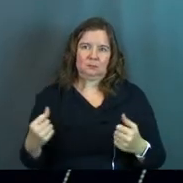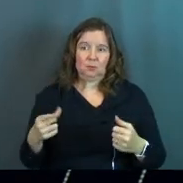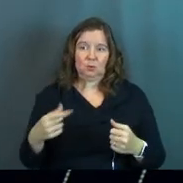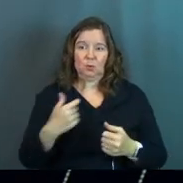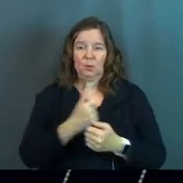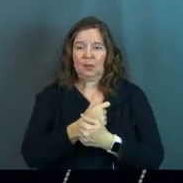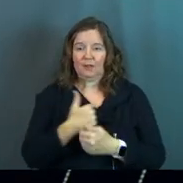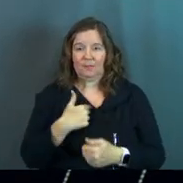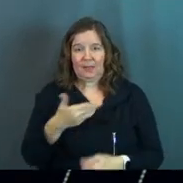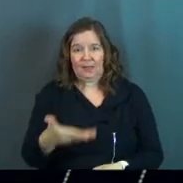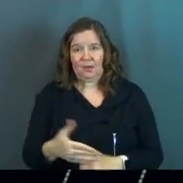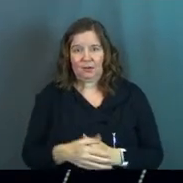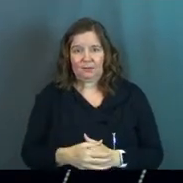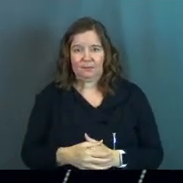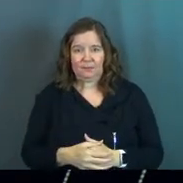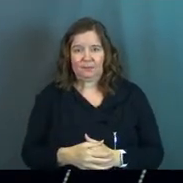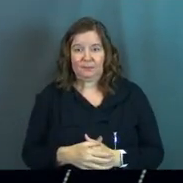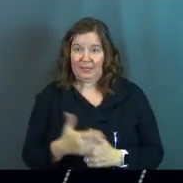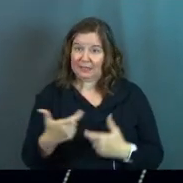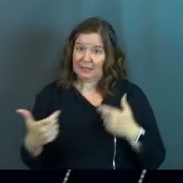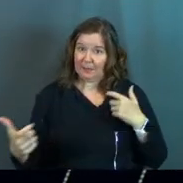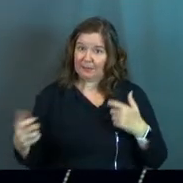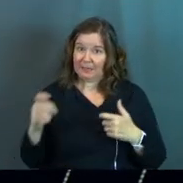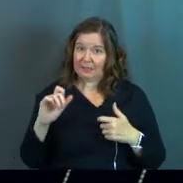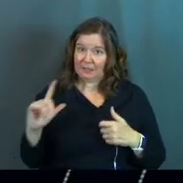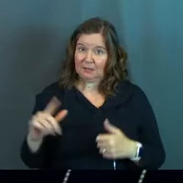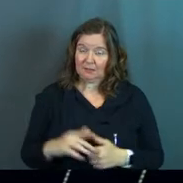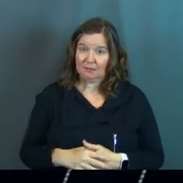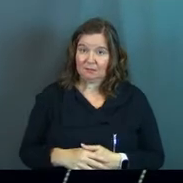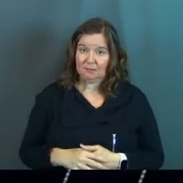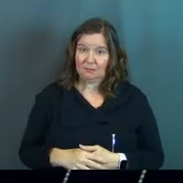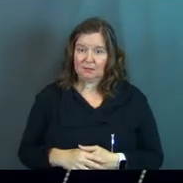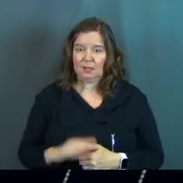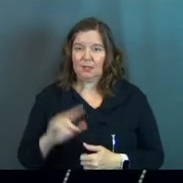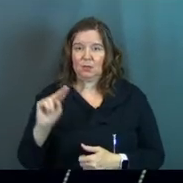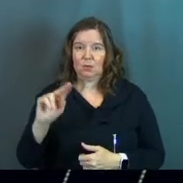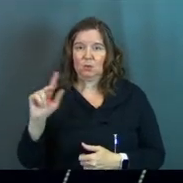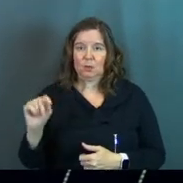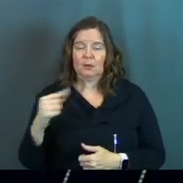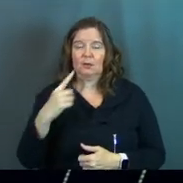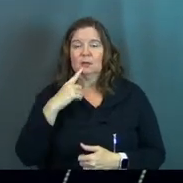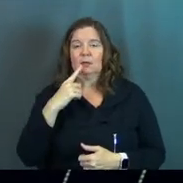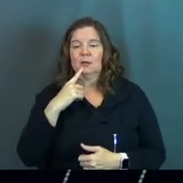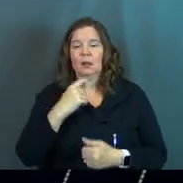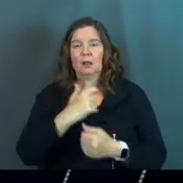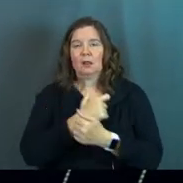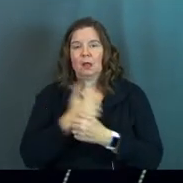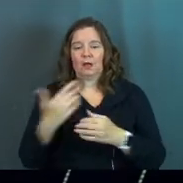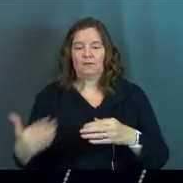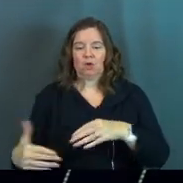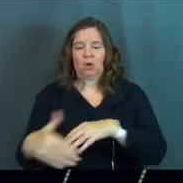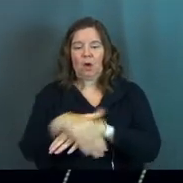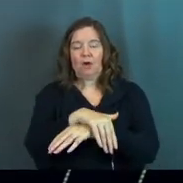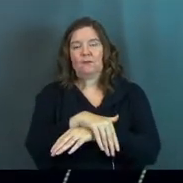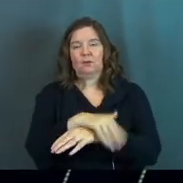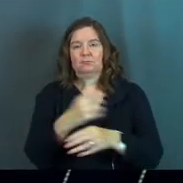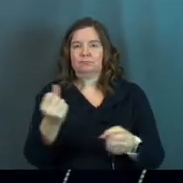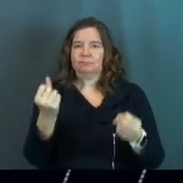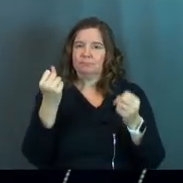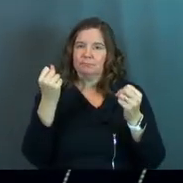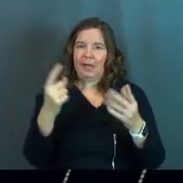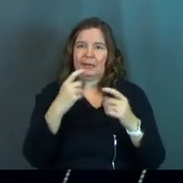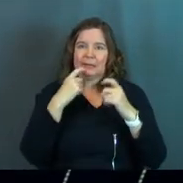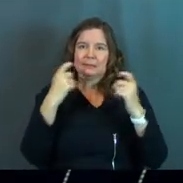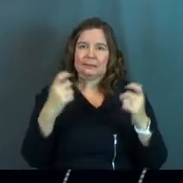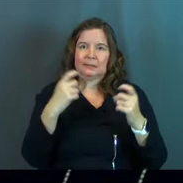Man, you loved me there. Isn't that a big deal? In the New Testament says, love covers over a multitude of